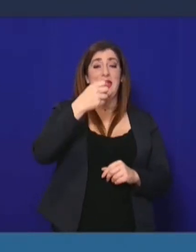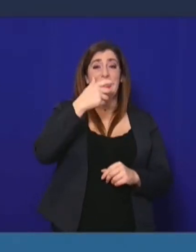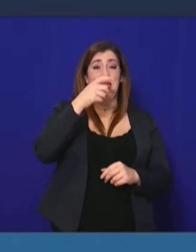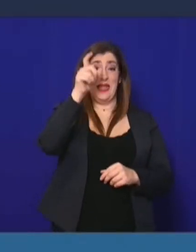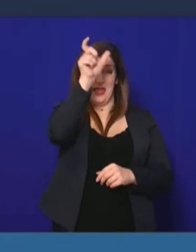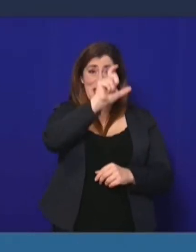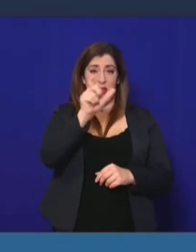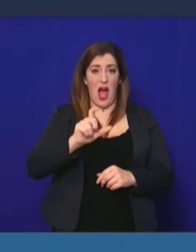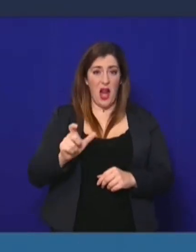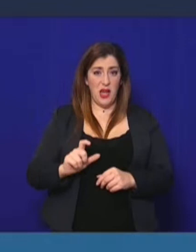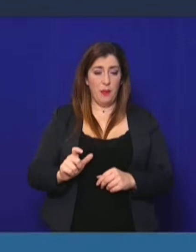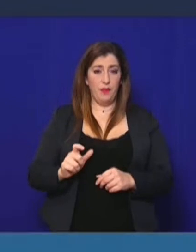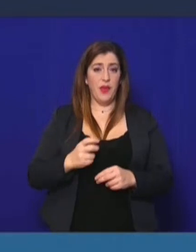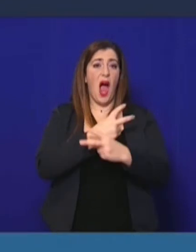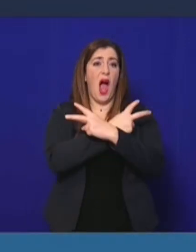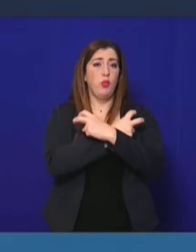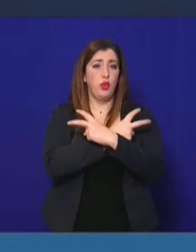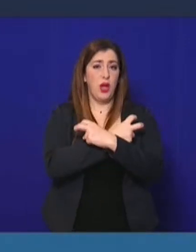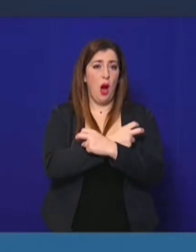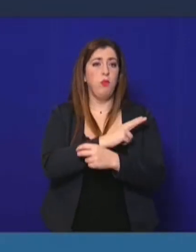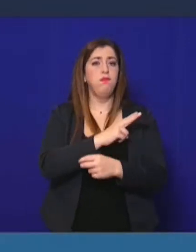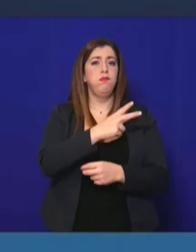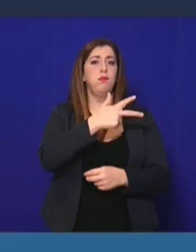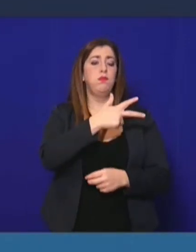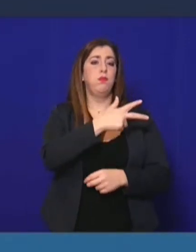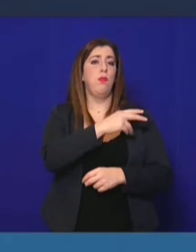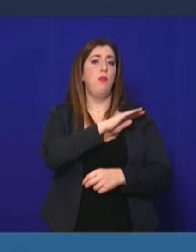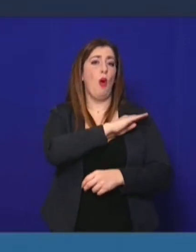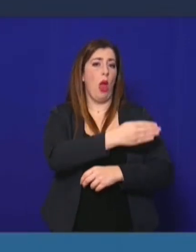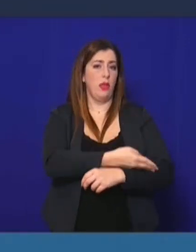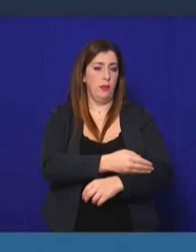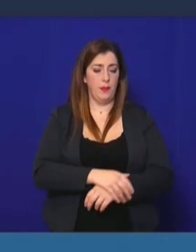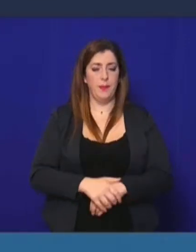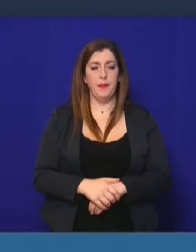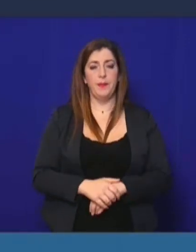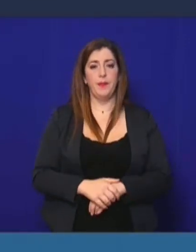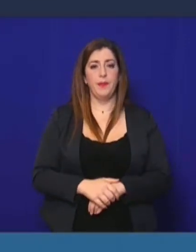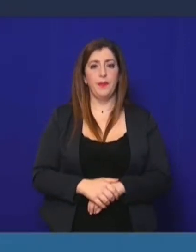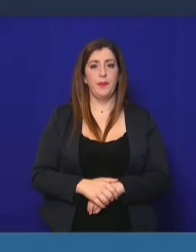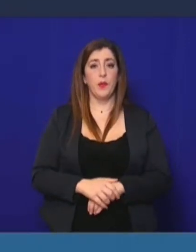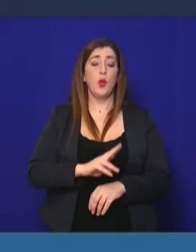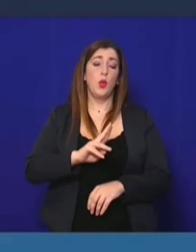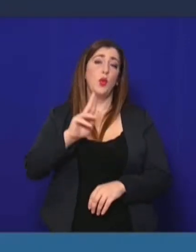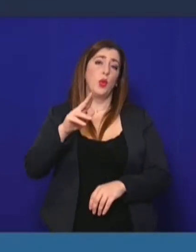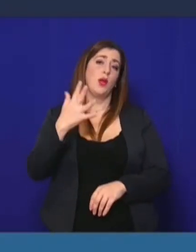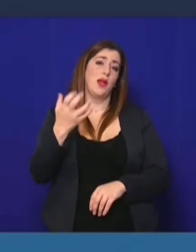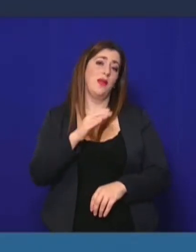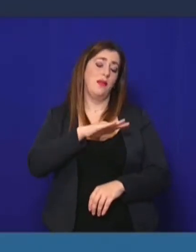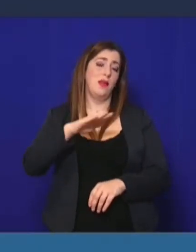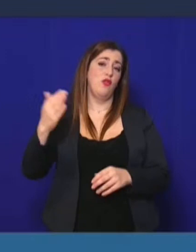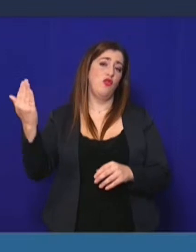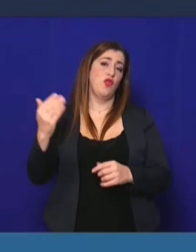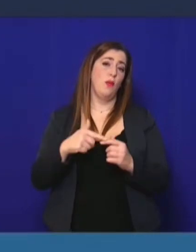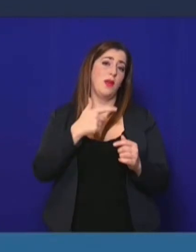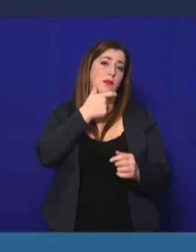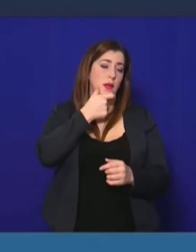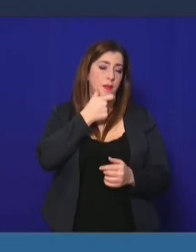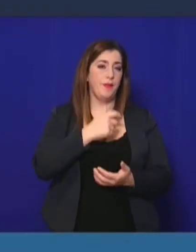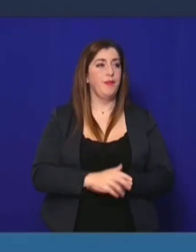u minn Poland. Palmettilkom fil-ġimgħa ta' qabel imbagħad kellna każijiet li ġew mill-Ingilterra. Jekk